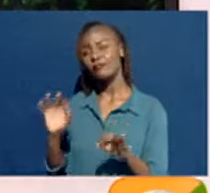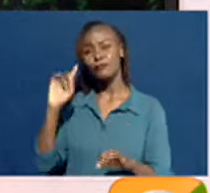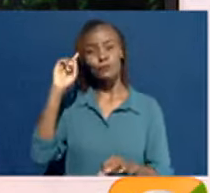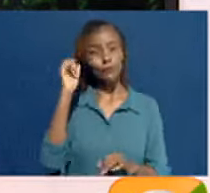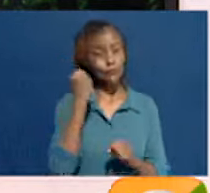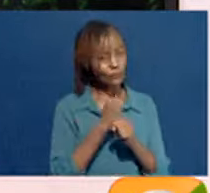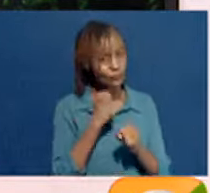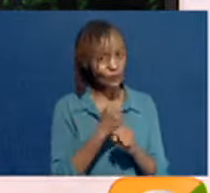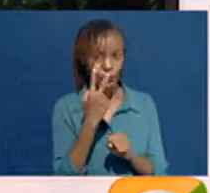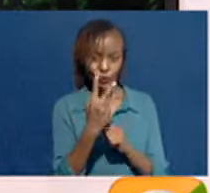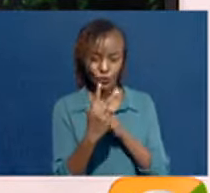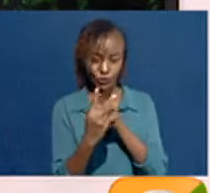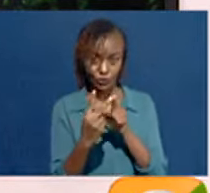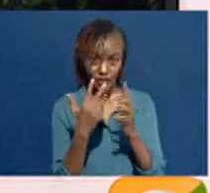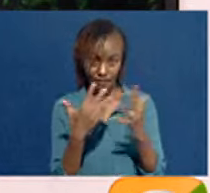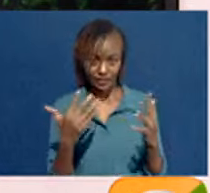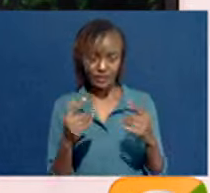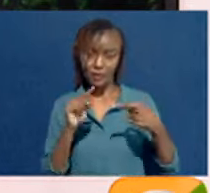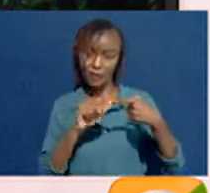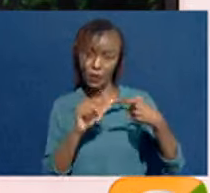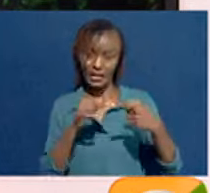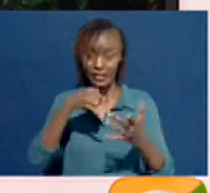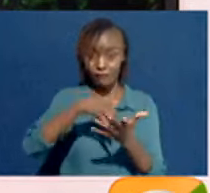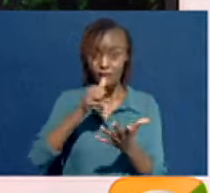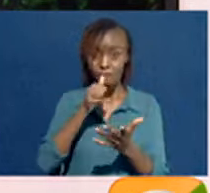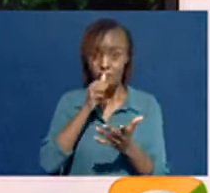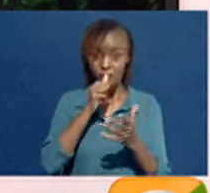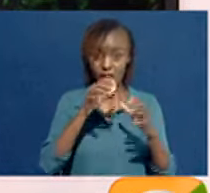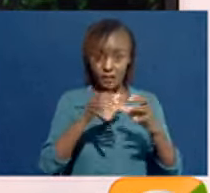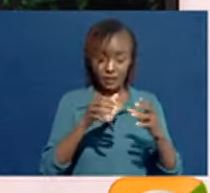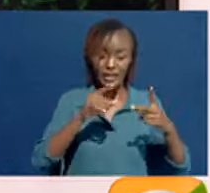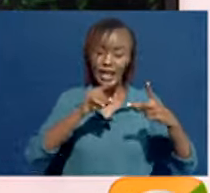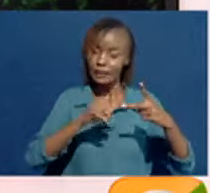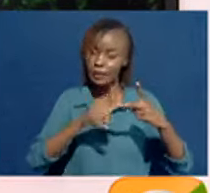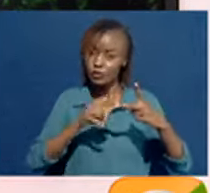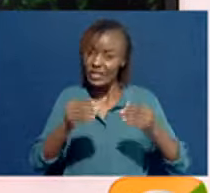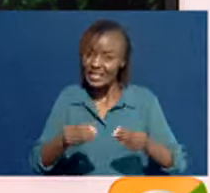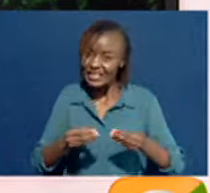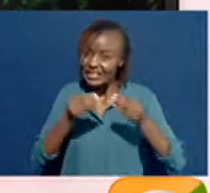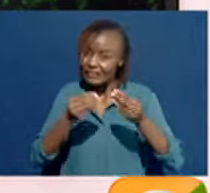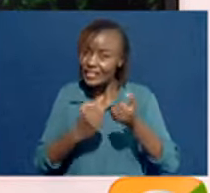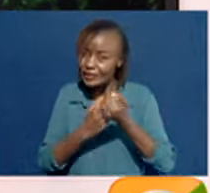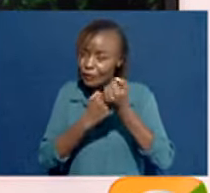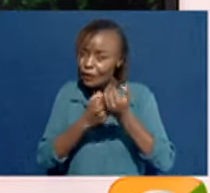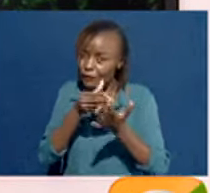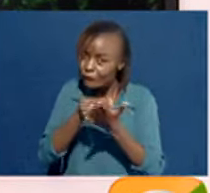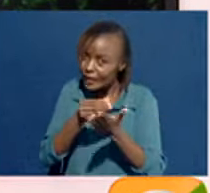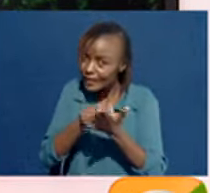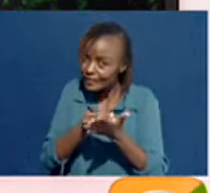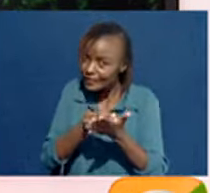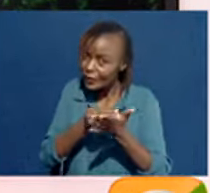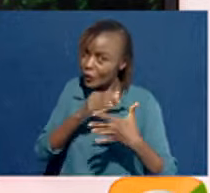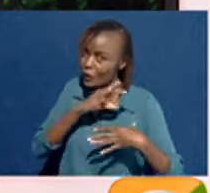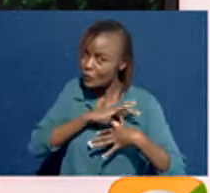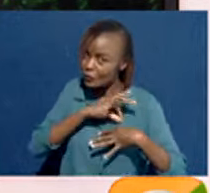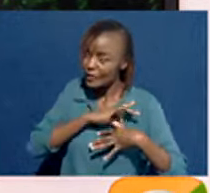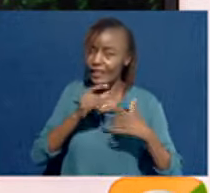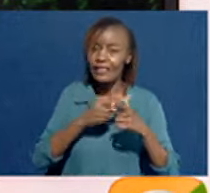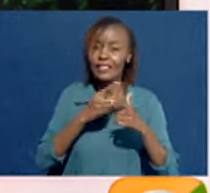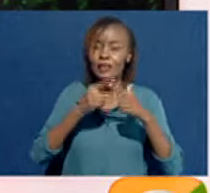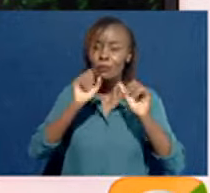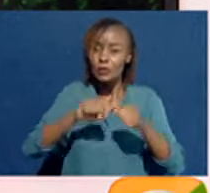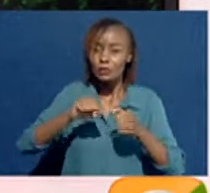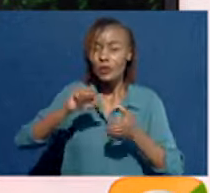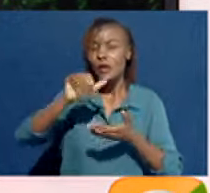one, involve the private sector, and two, inject some money into it, then you might move the needle a little bit on the commitments that have